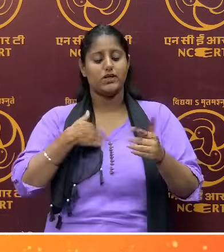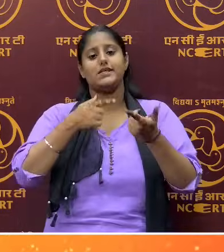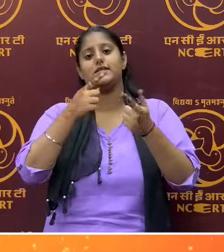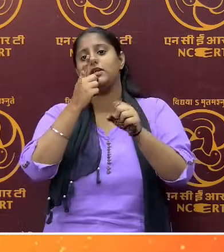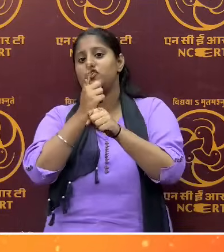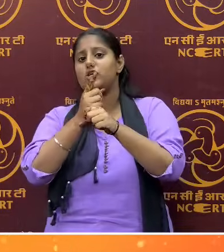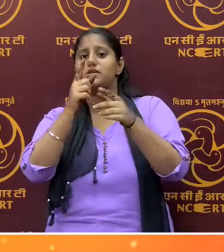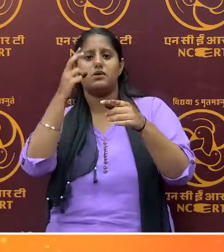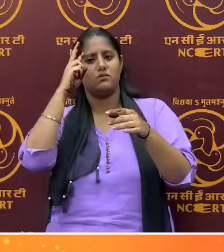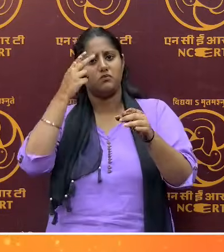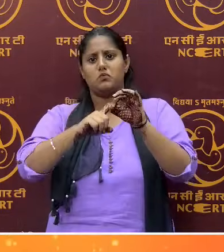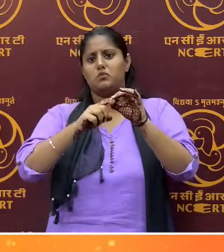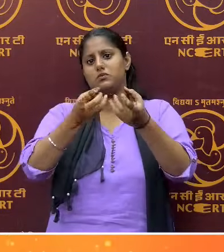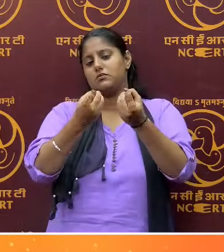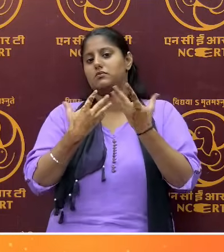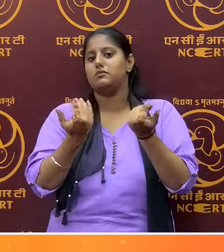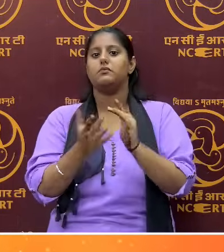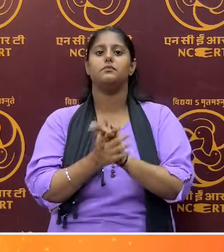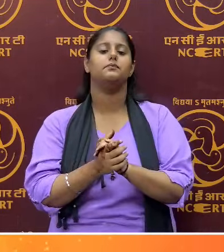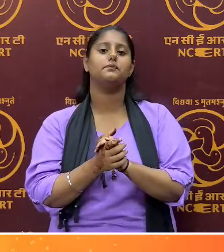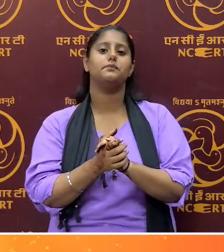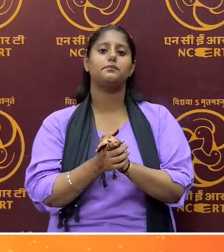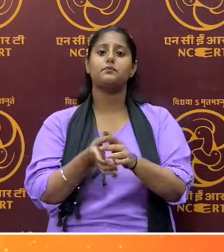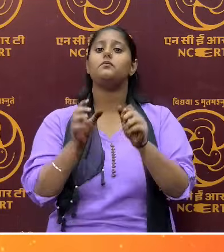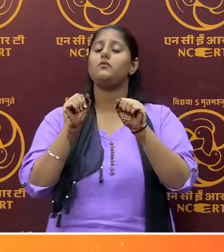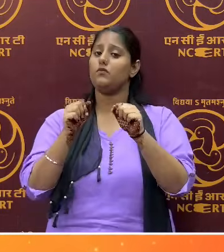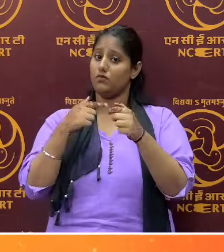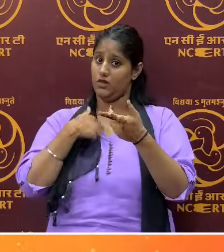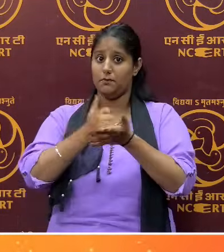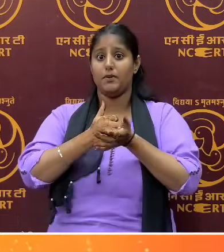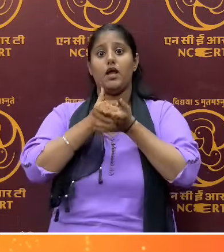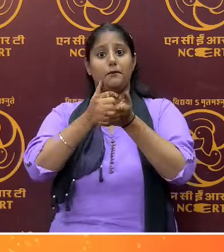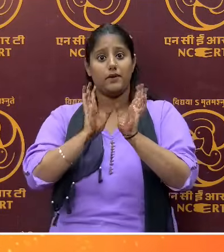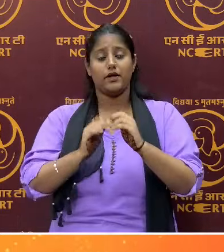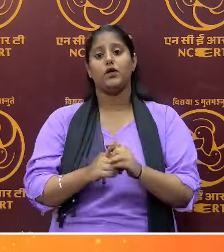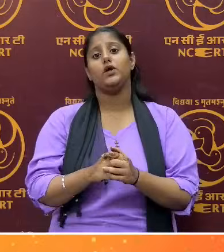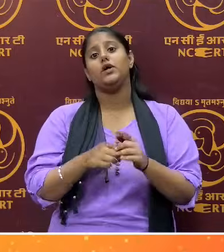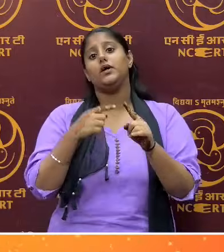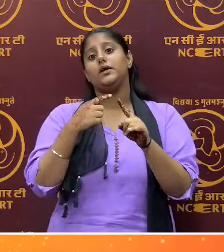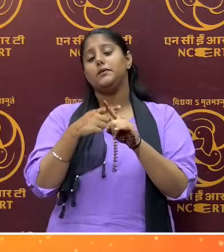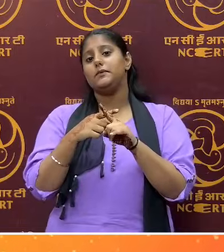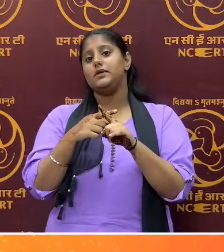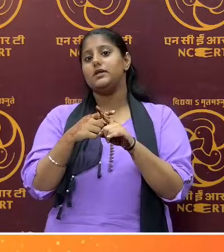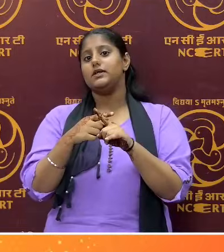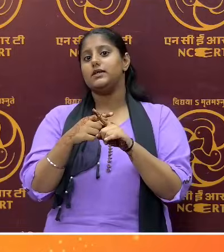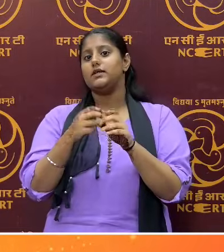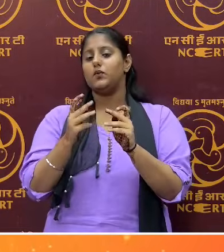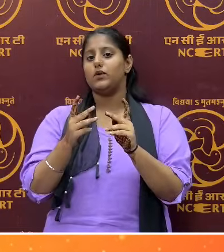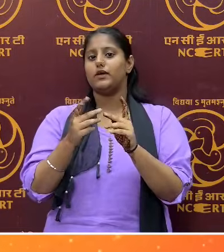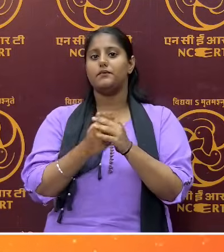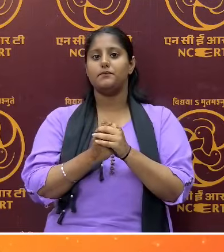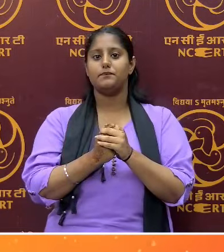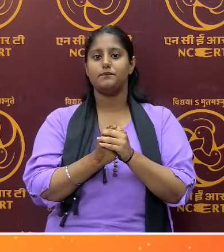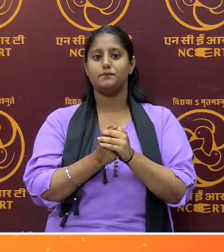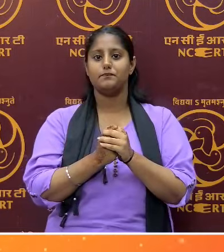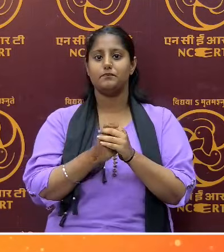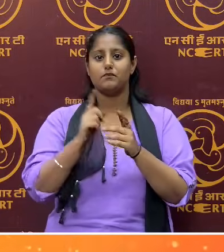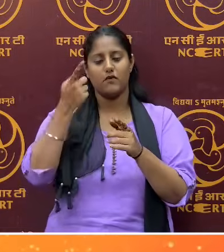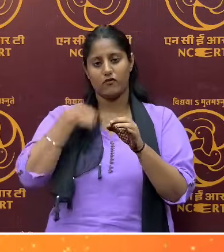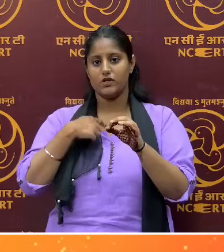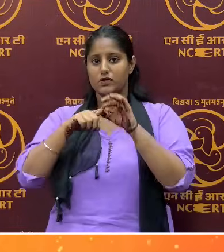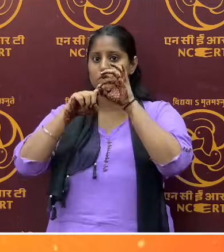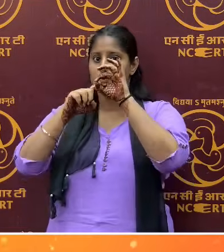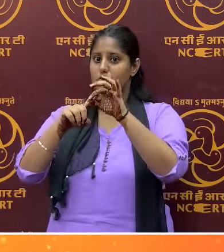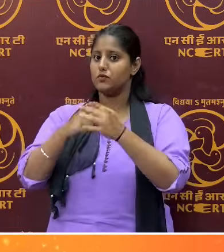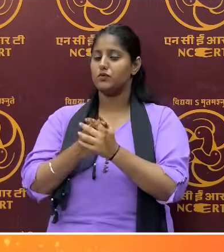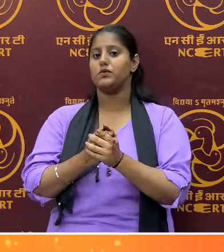question and we are happy to address that question. Yeah. Absolutely, we are here to help you out, and let me just start with the first question, a